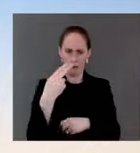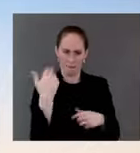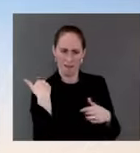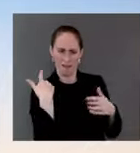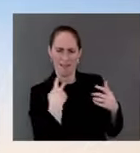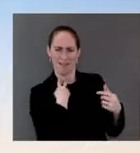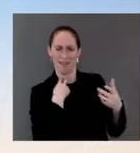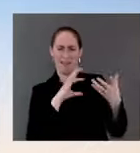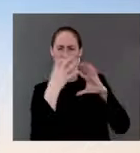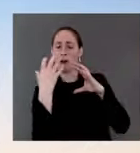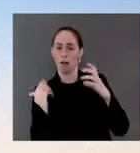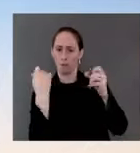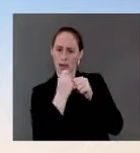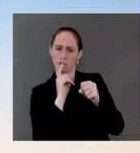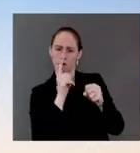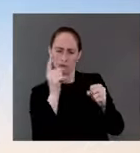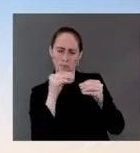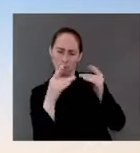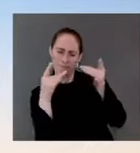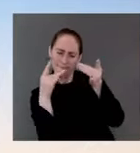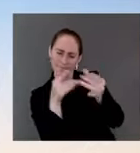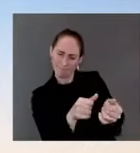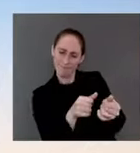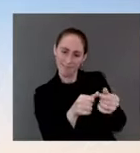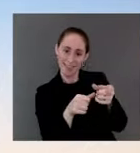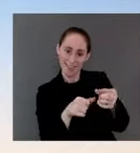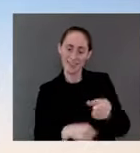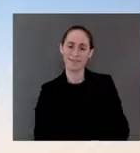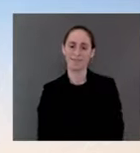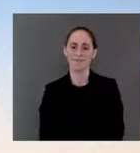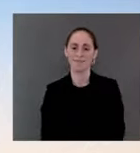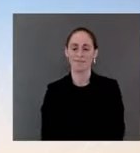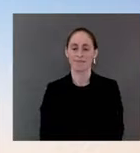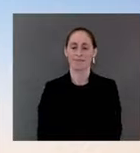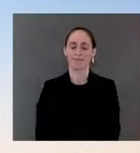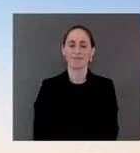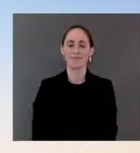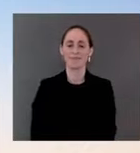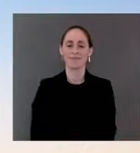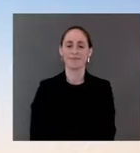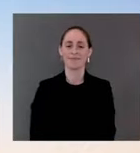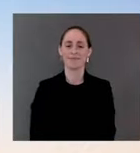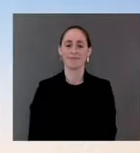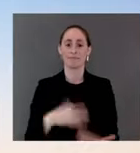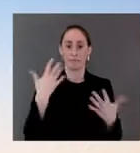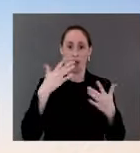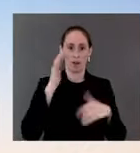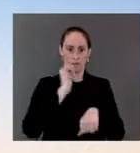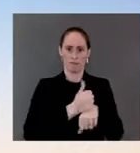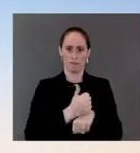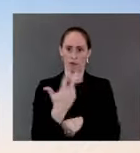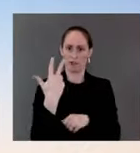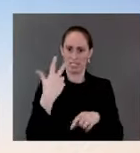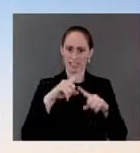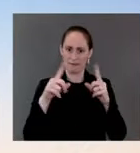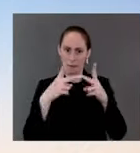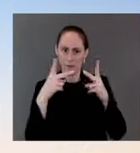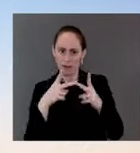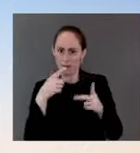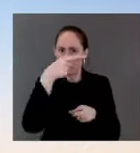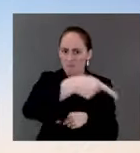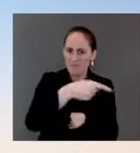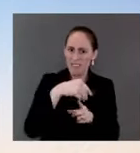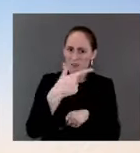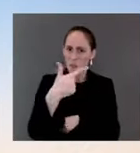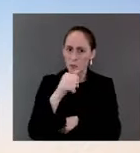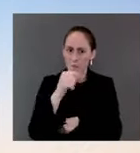sites are already in operation in Savannah, Statesboro, and Atlanta, and are already supporting Georgia businesses such as Home Depot, Carter, and